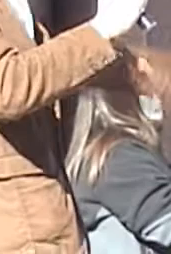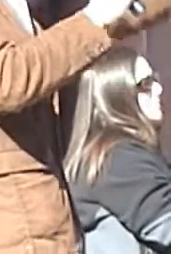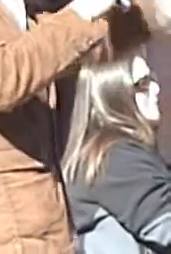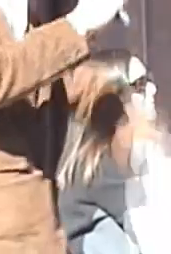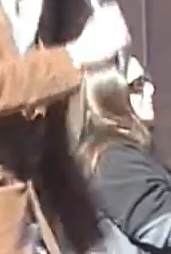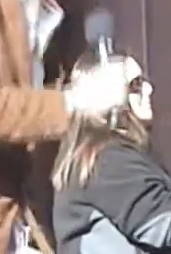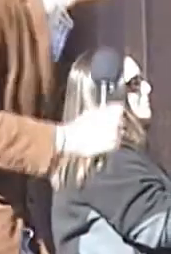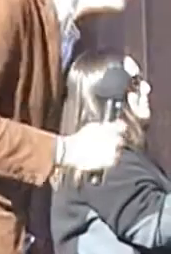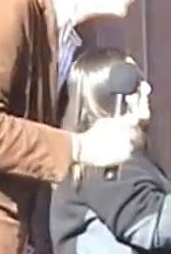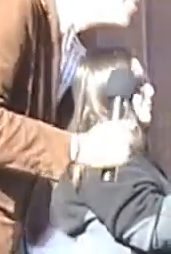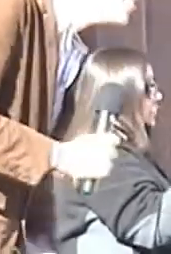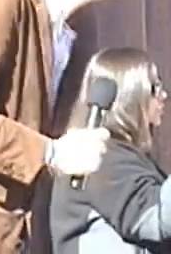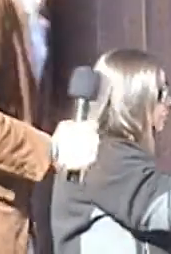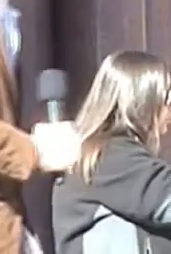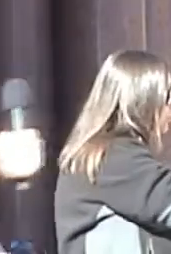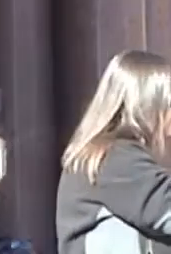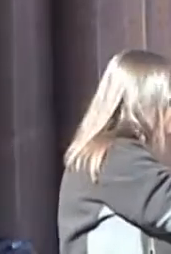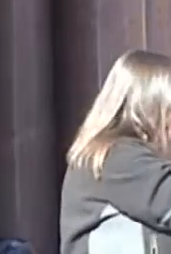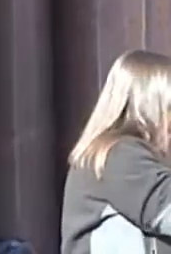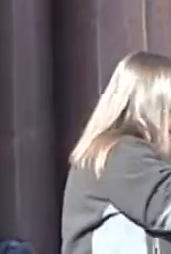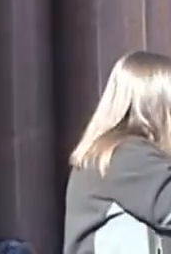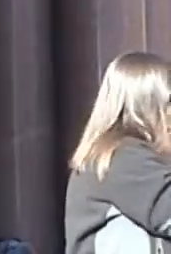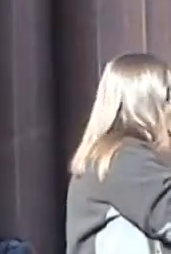And that's why you're all here too, right?